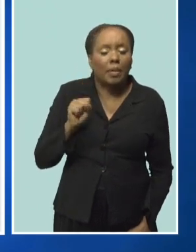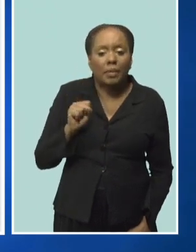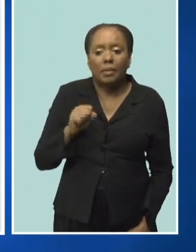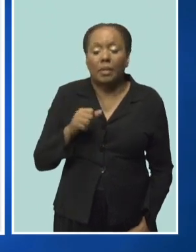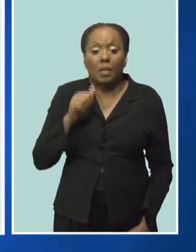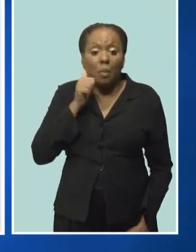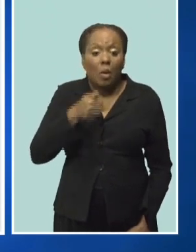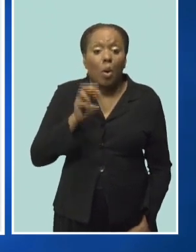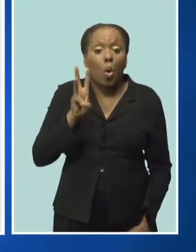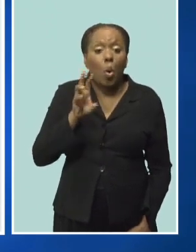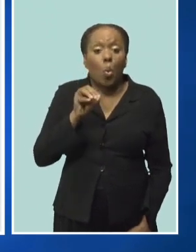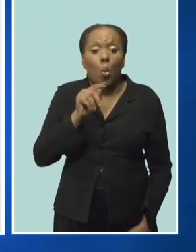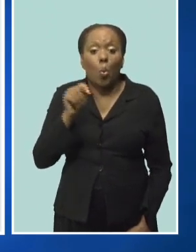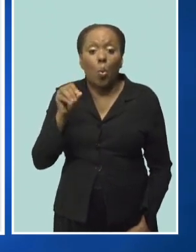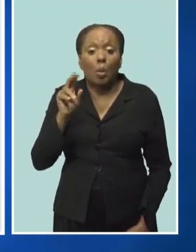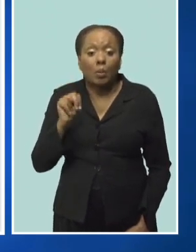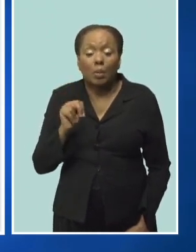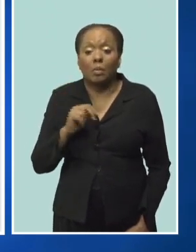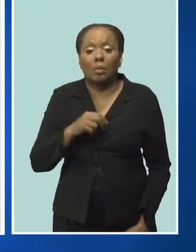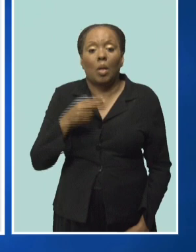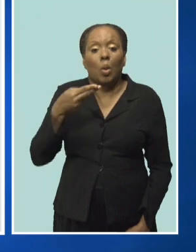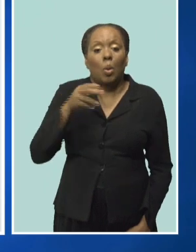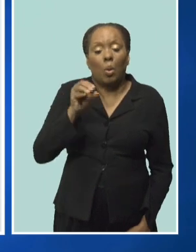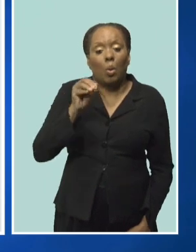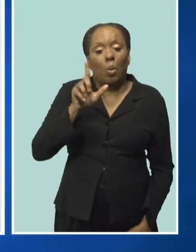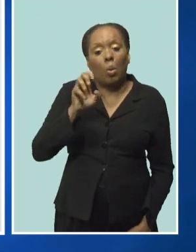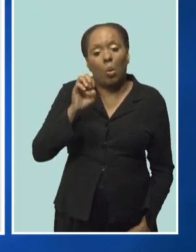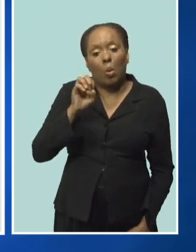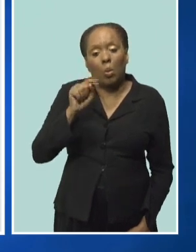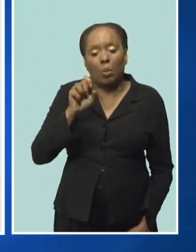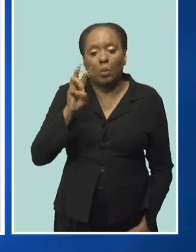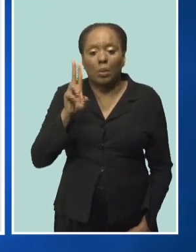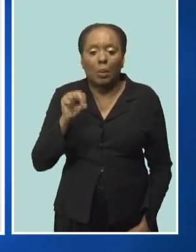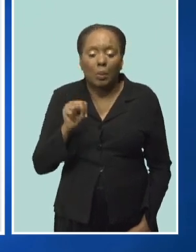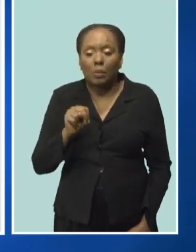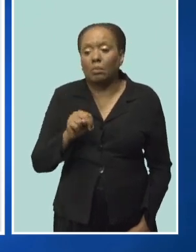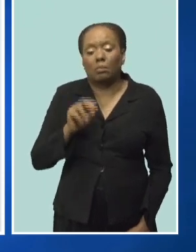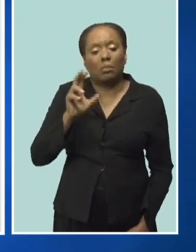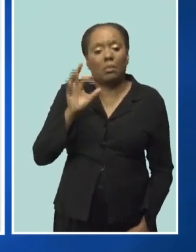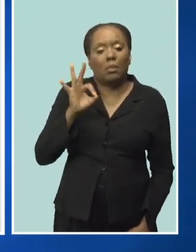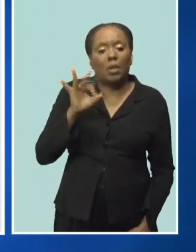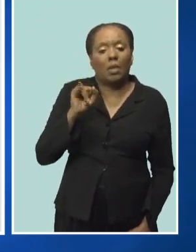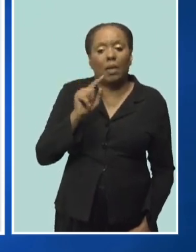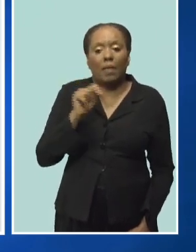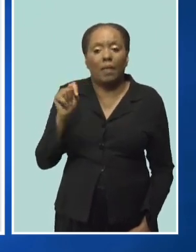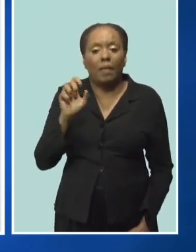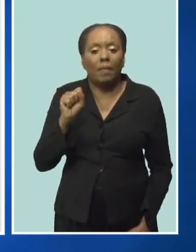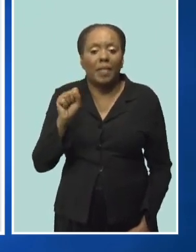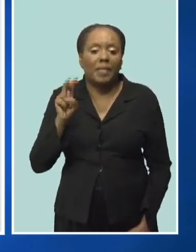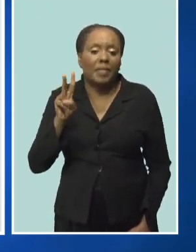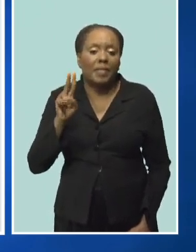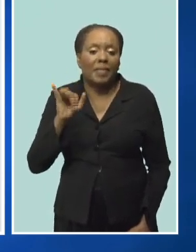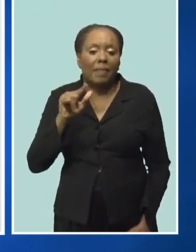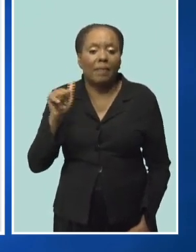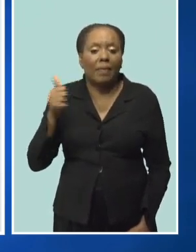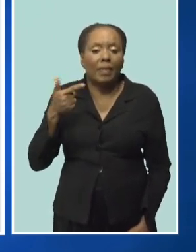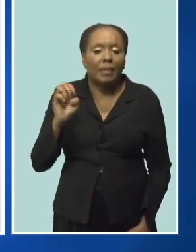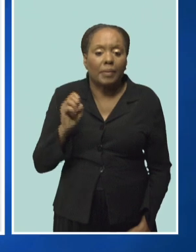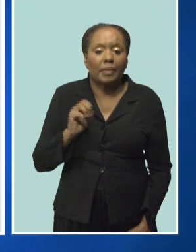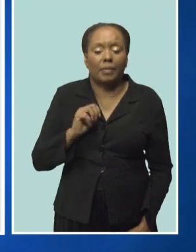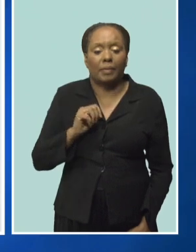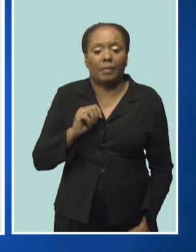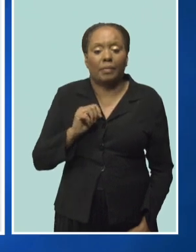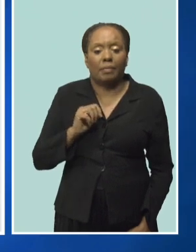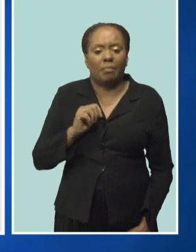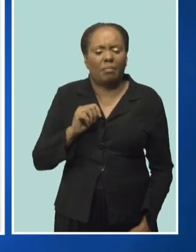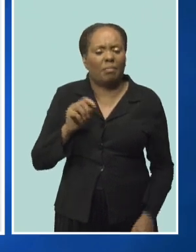in Holt Town, in Work Hall, in Woodburn, in Fitzvillage, because as we know, these are areas that traditionally have been